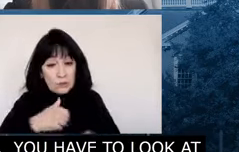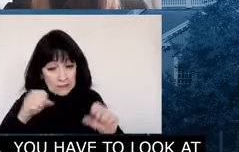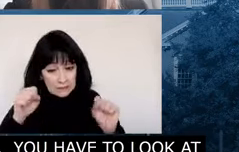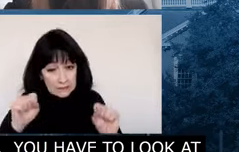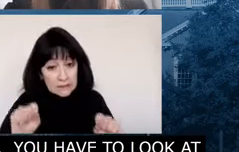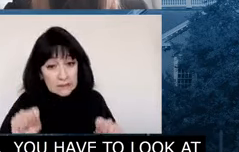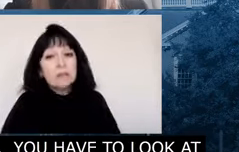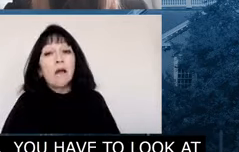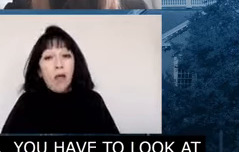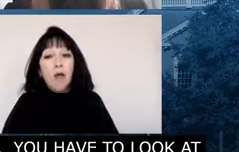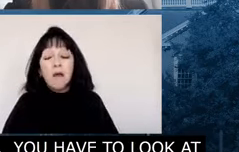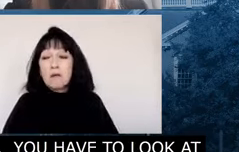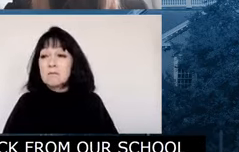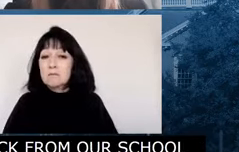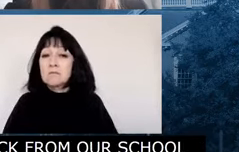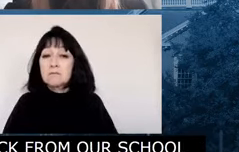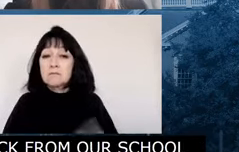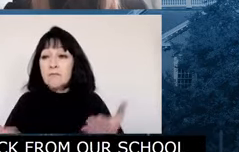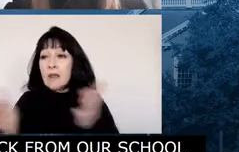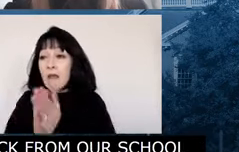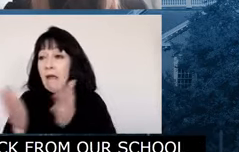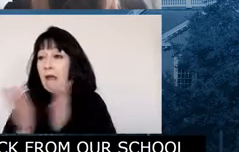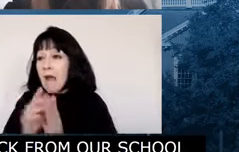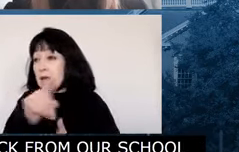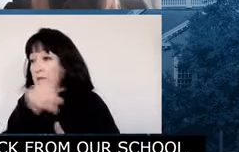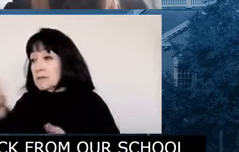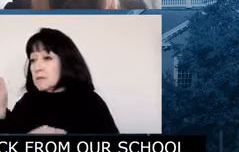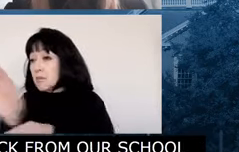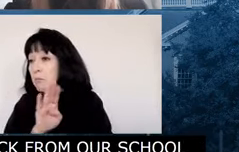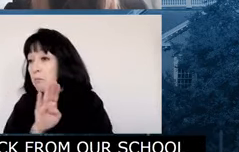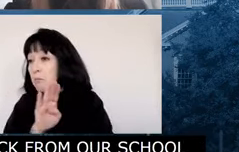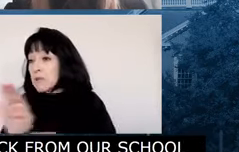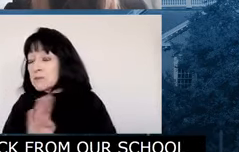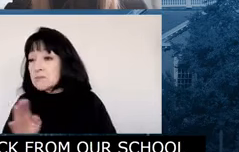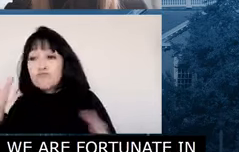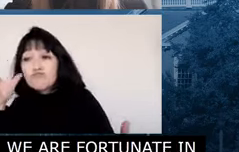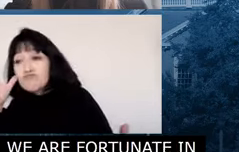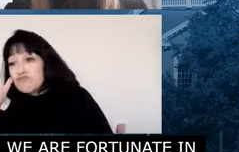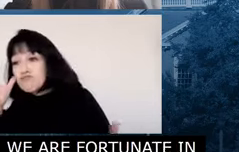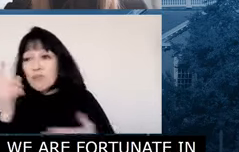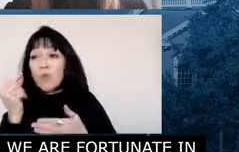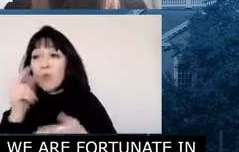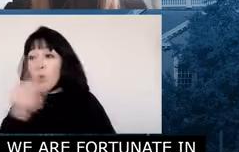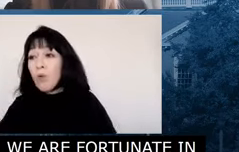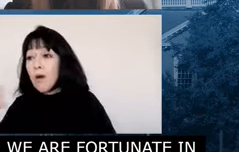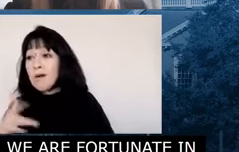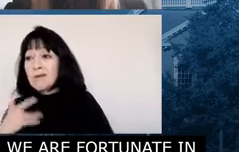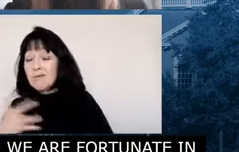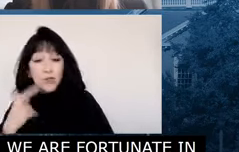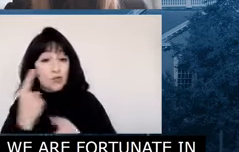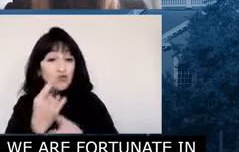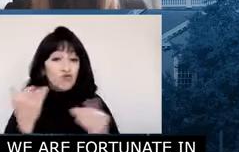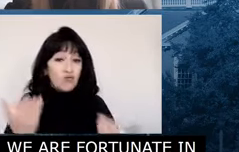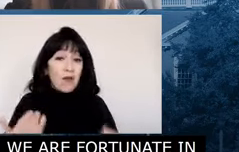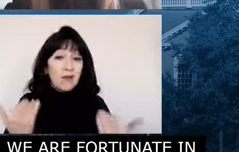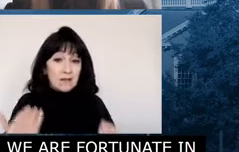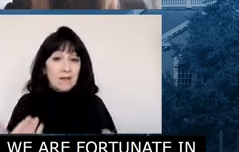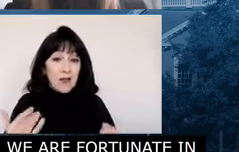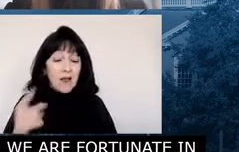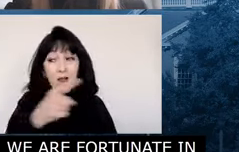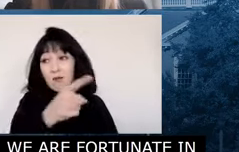business chambers on the same call and hear their feedback. What I hear from them now is